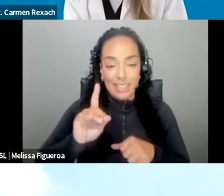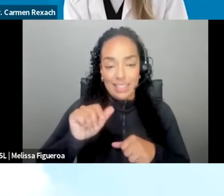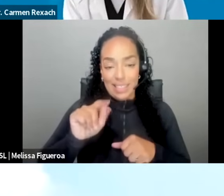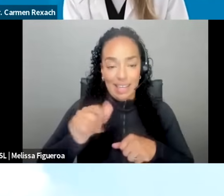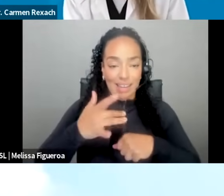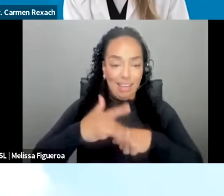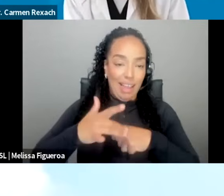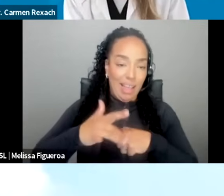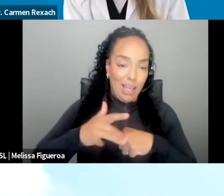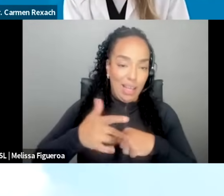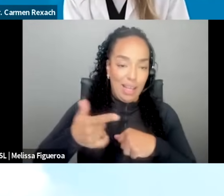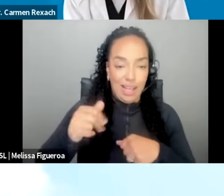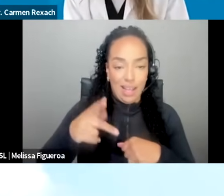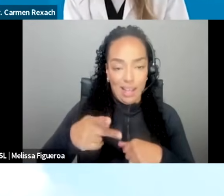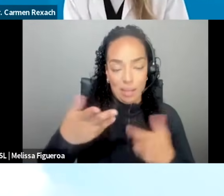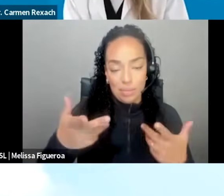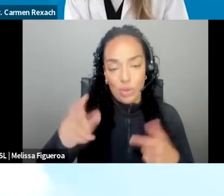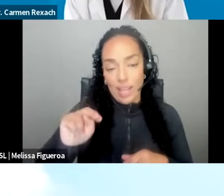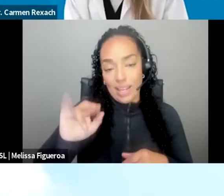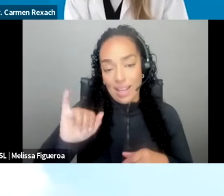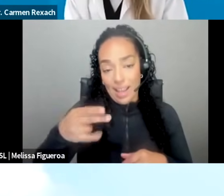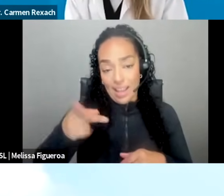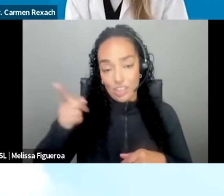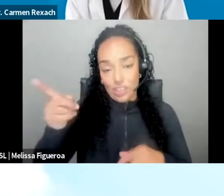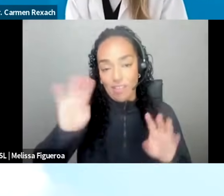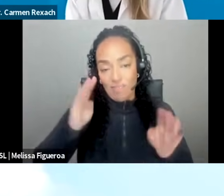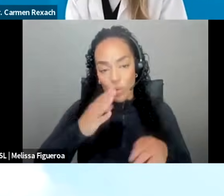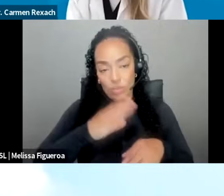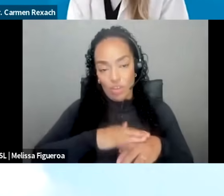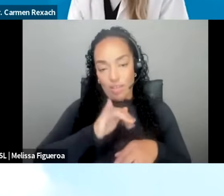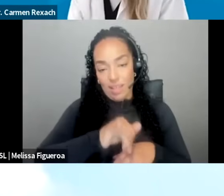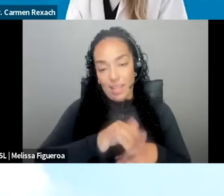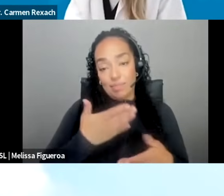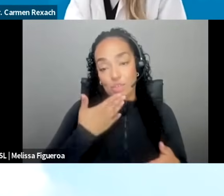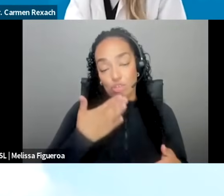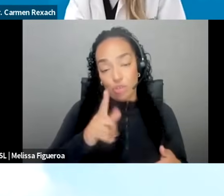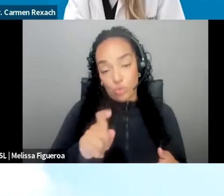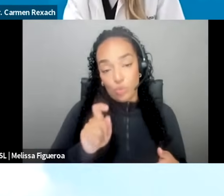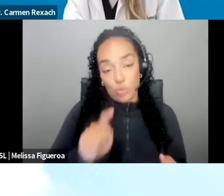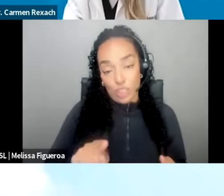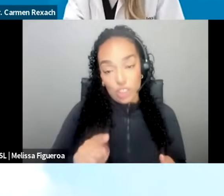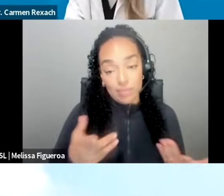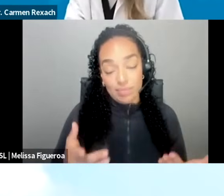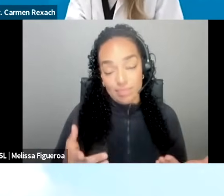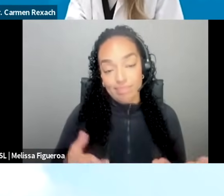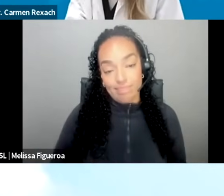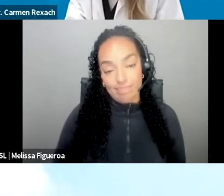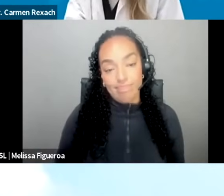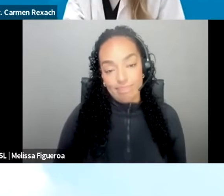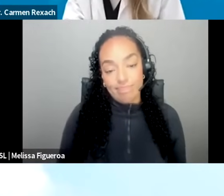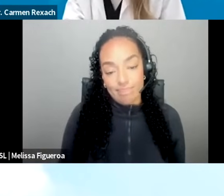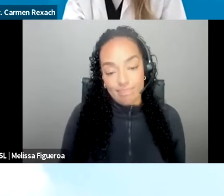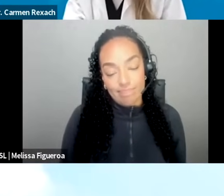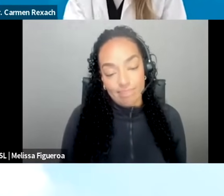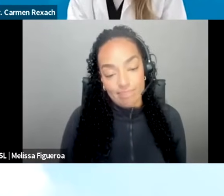at NIH are focused on that as well. So it's a good question. It is a data gap at this point.